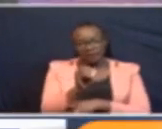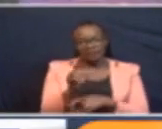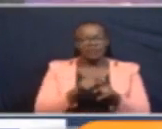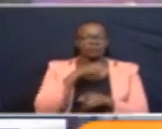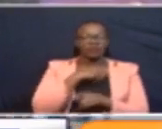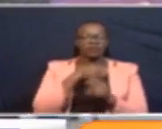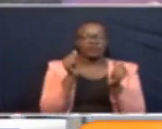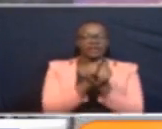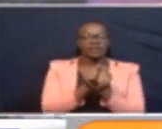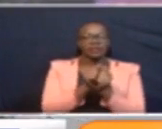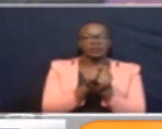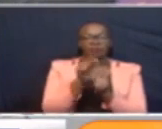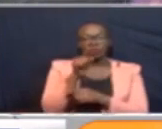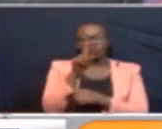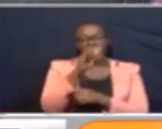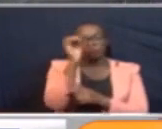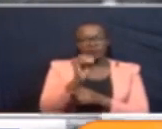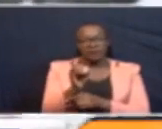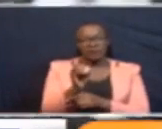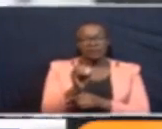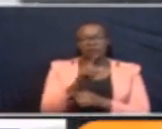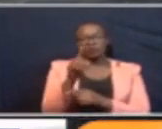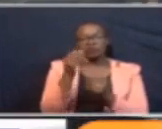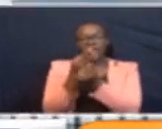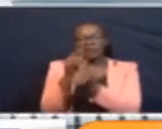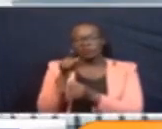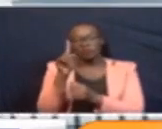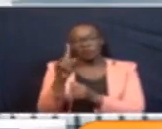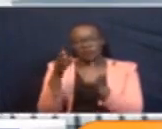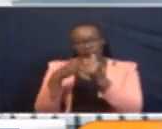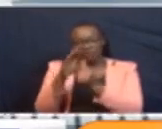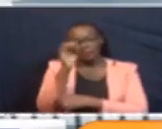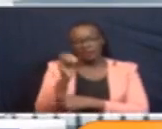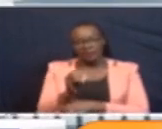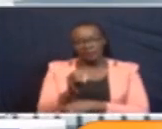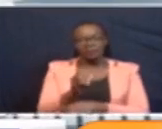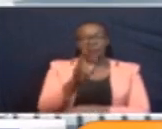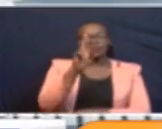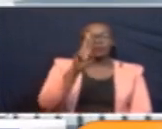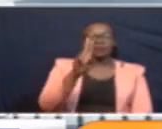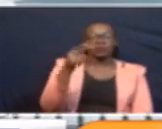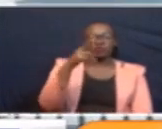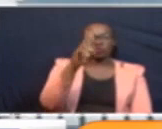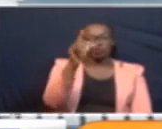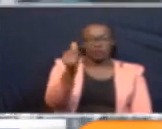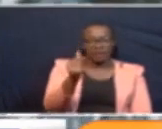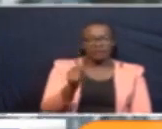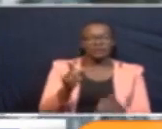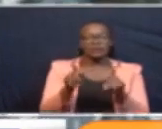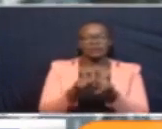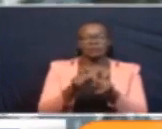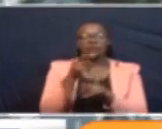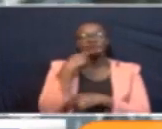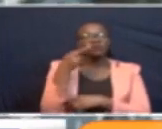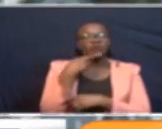from 10.1% to 13.9%. On the other hand, Karen, Runda, Mumwe and Roiro are the best areas for